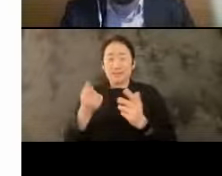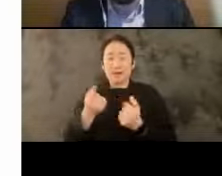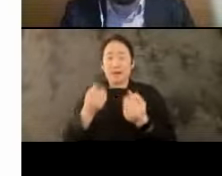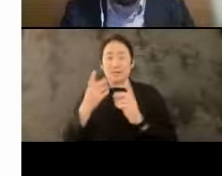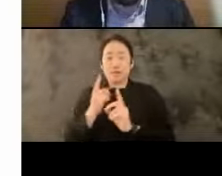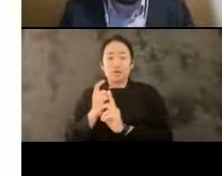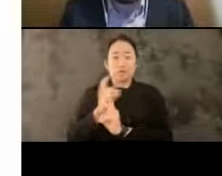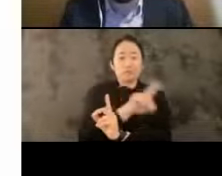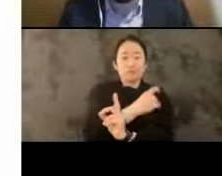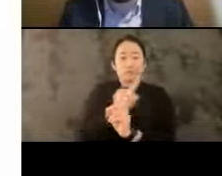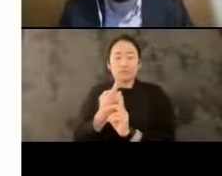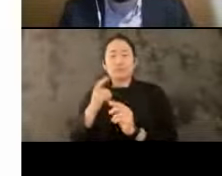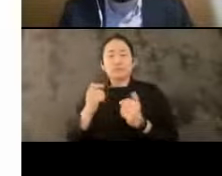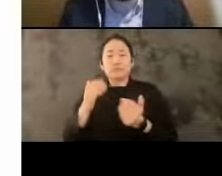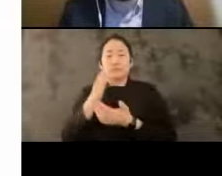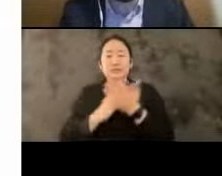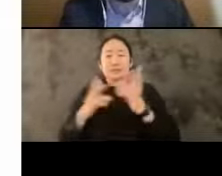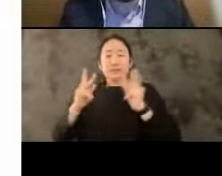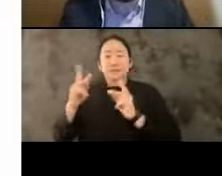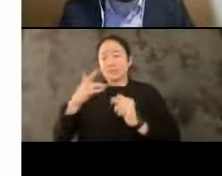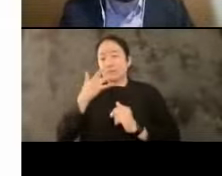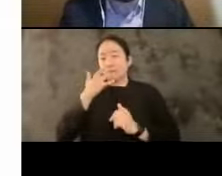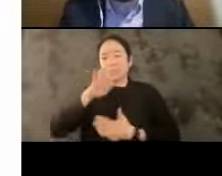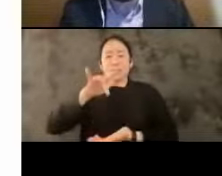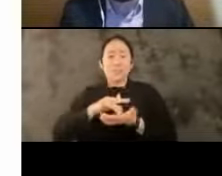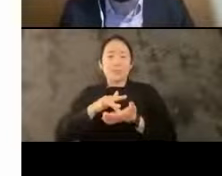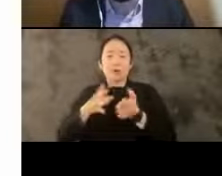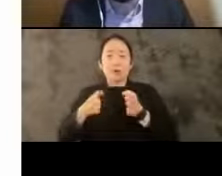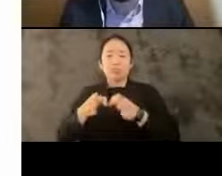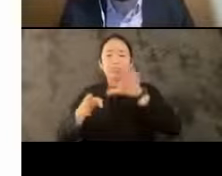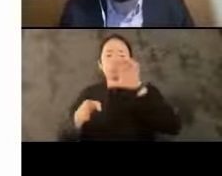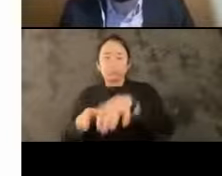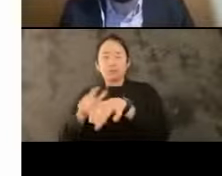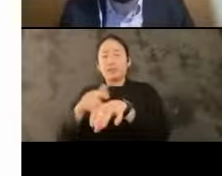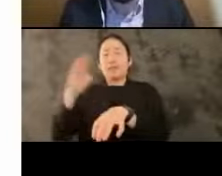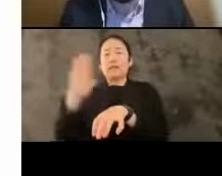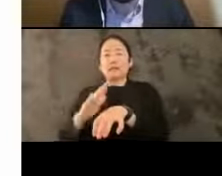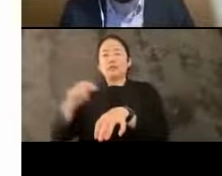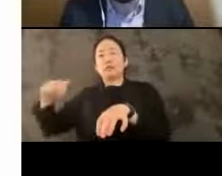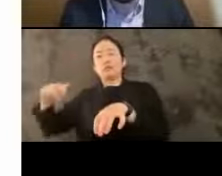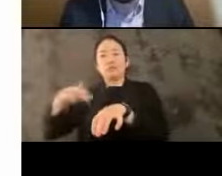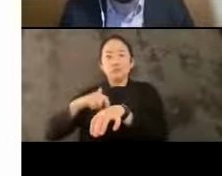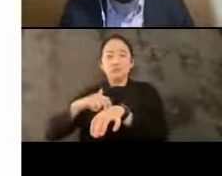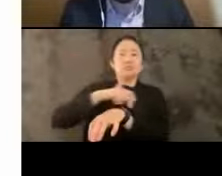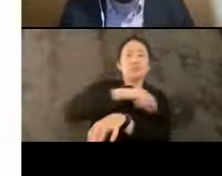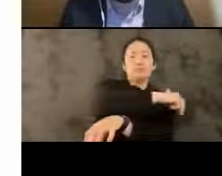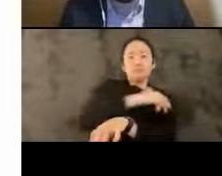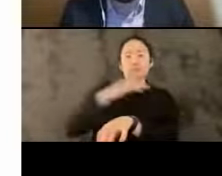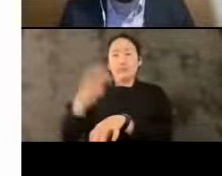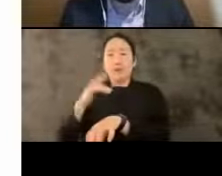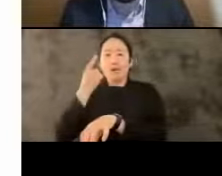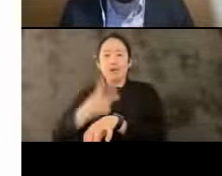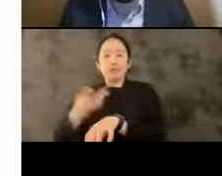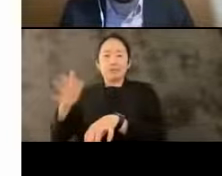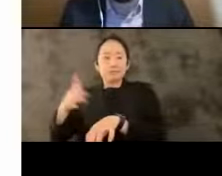do prefer center running just because there's less to cross at any given moment. But as far as the overall distance somebody